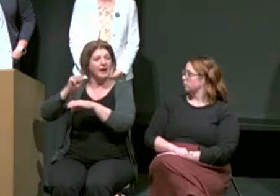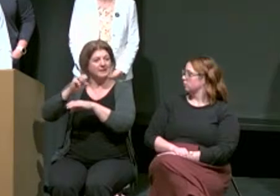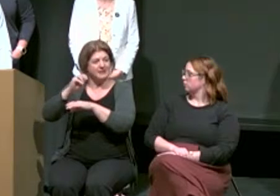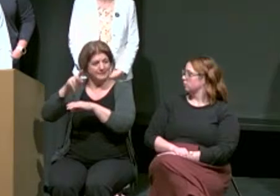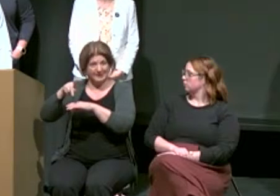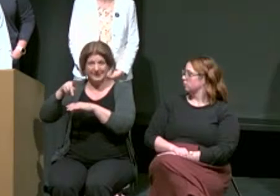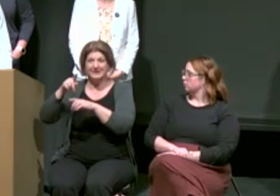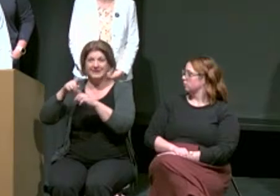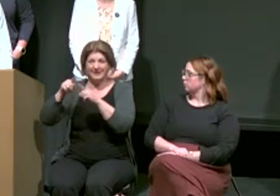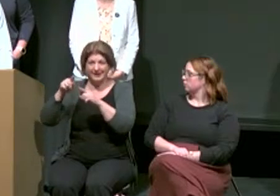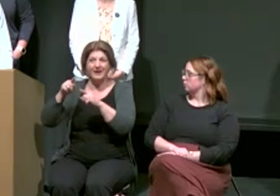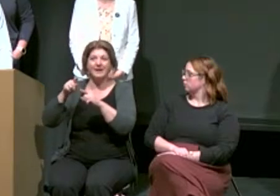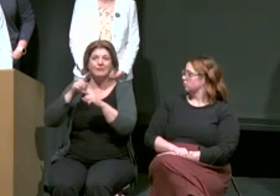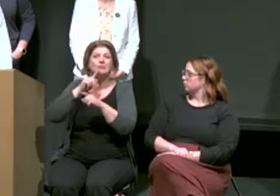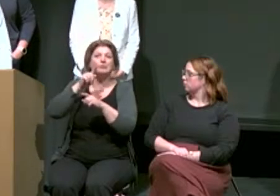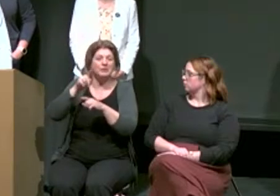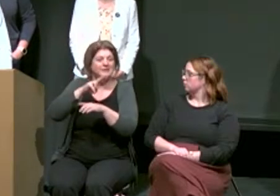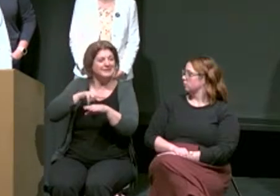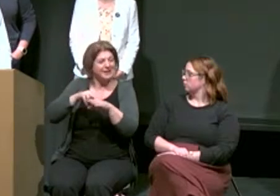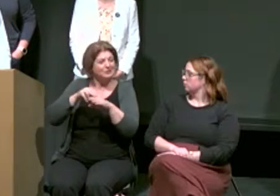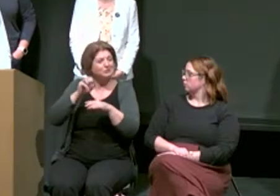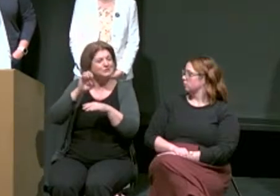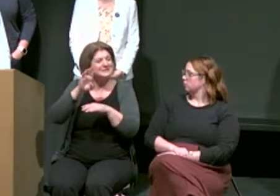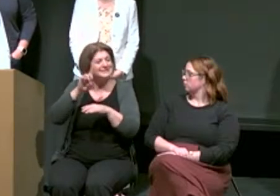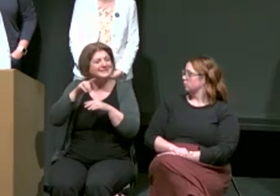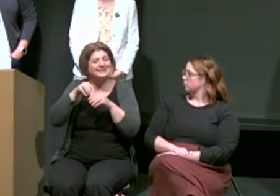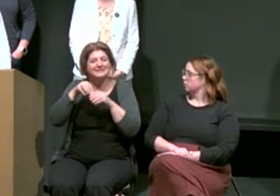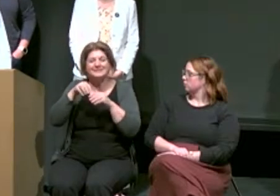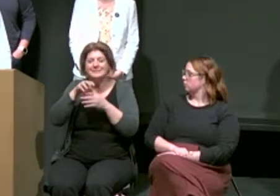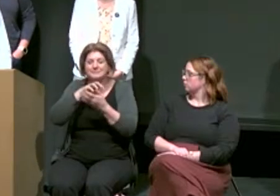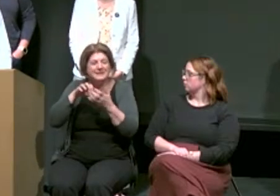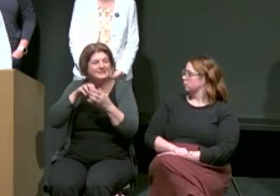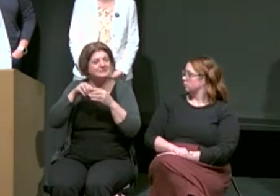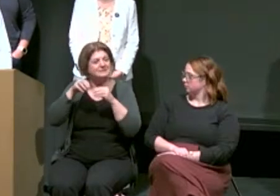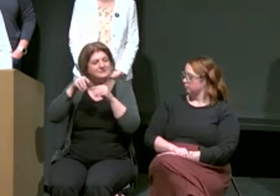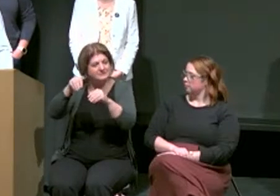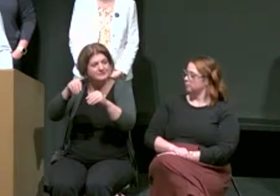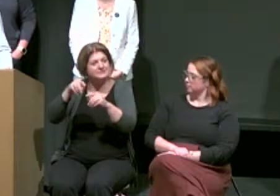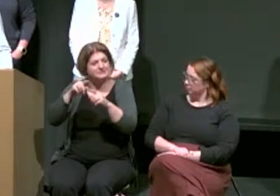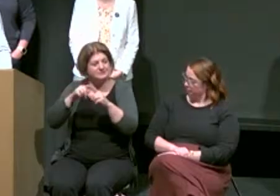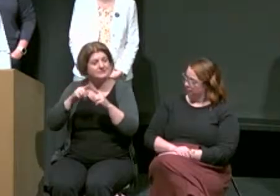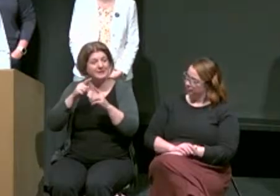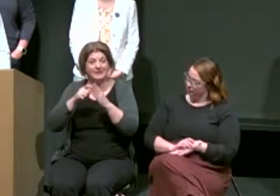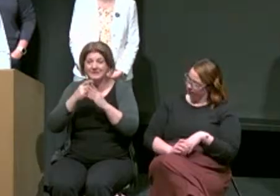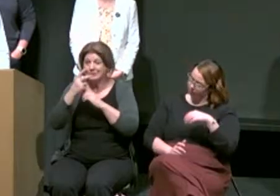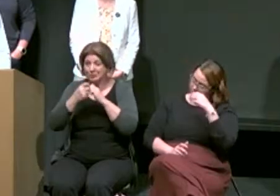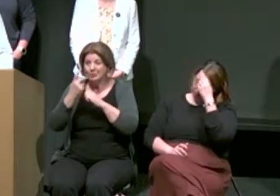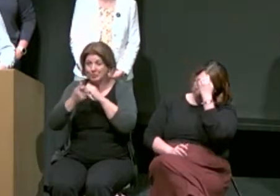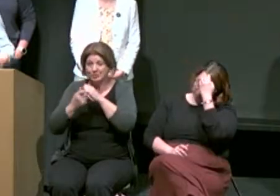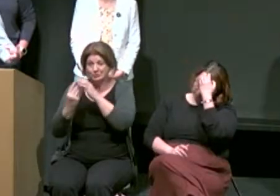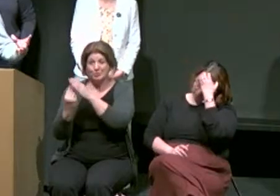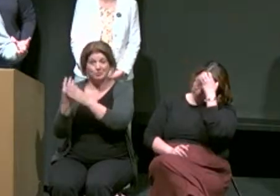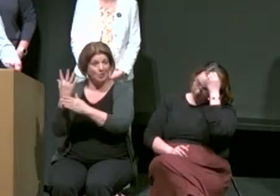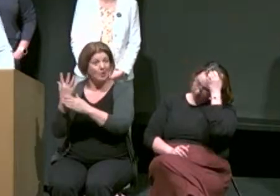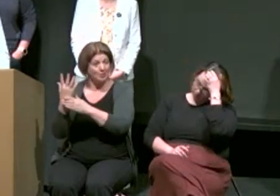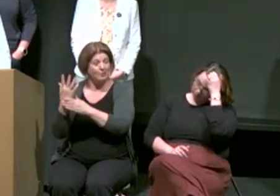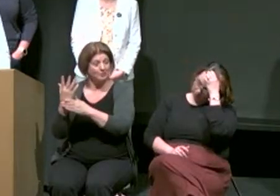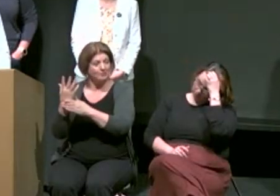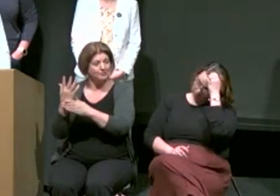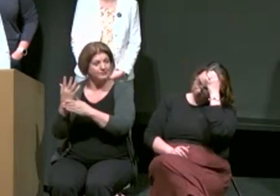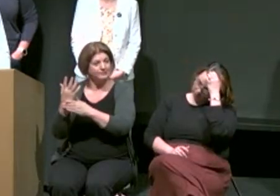getting a native seed, a good seed mix that will take a couple years to come in, but it will